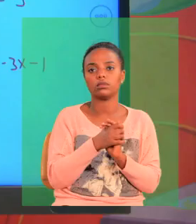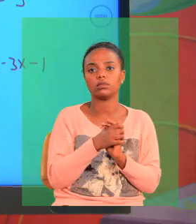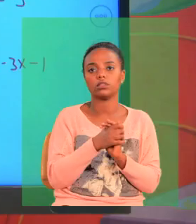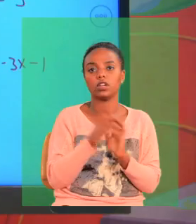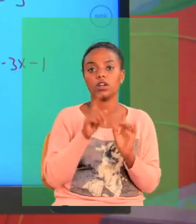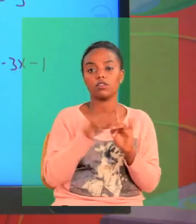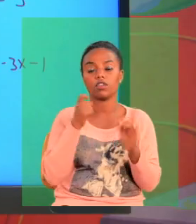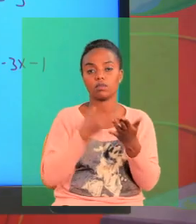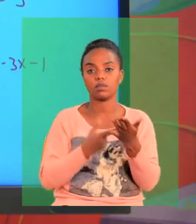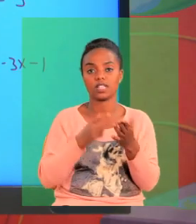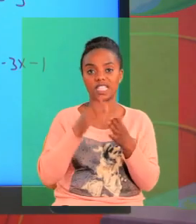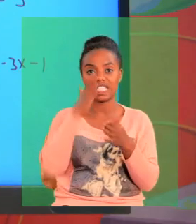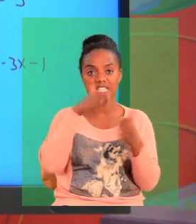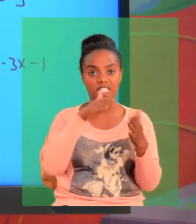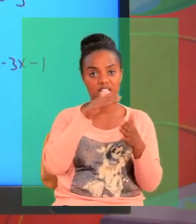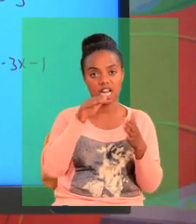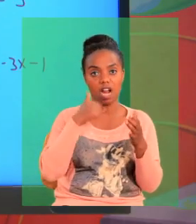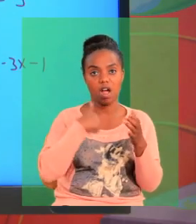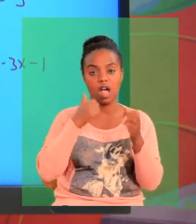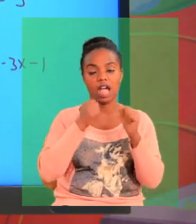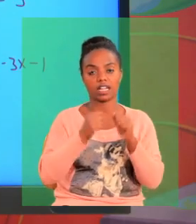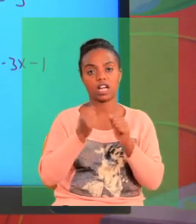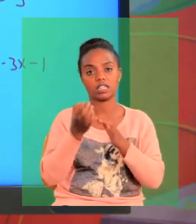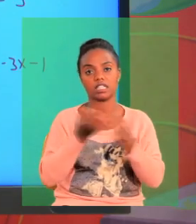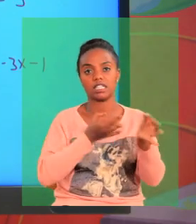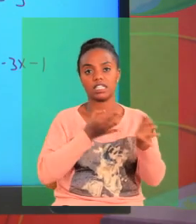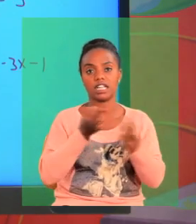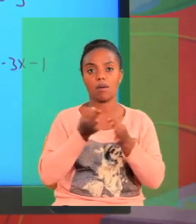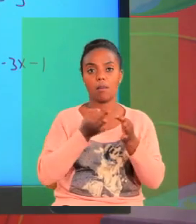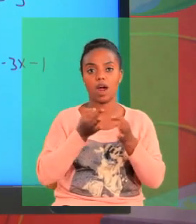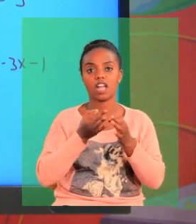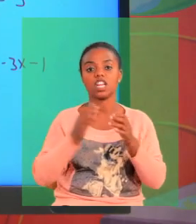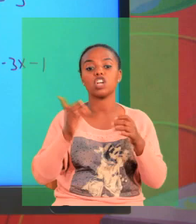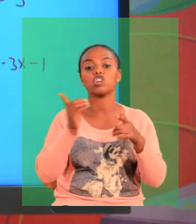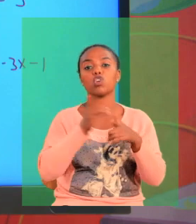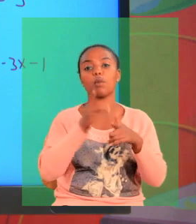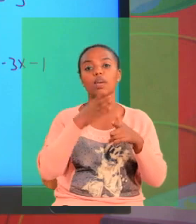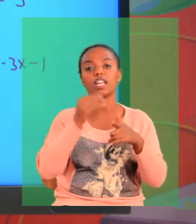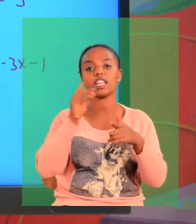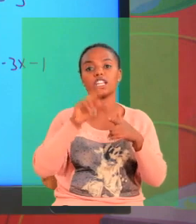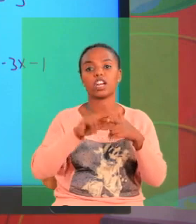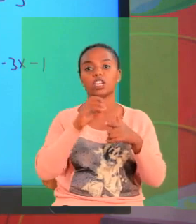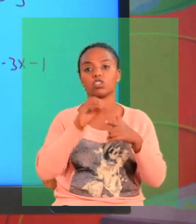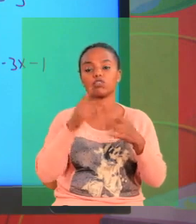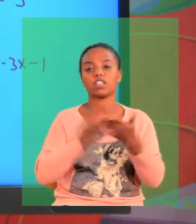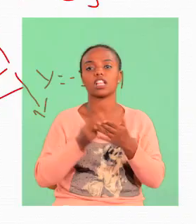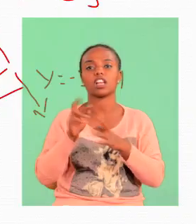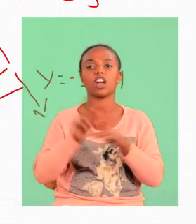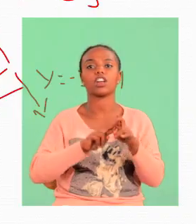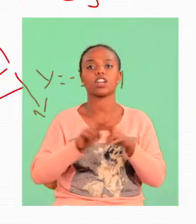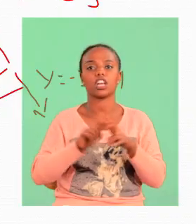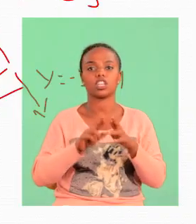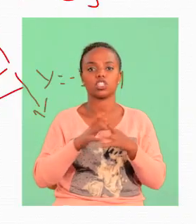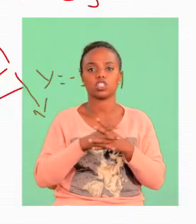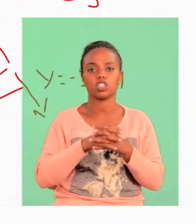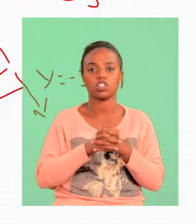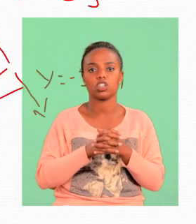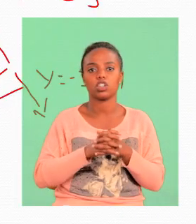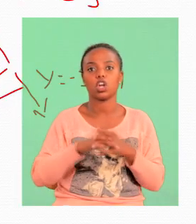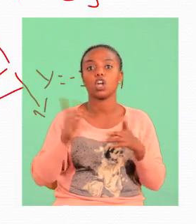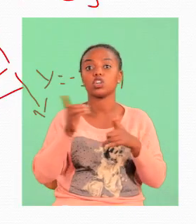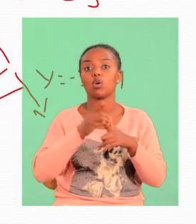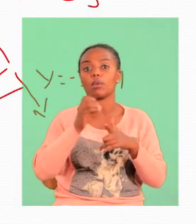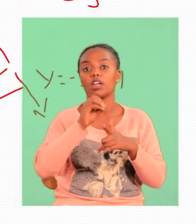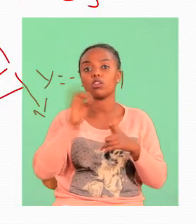So from this graph, now I can determine the domain in range of this relation. Domain